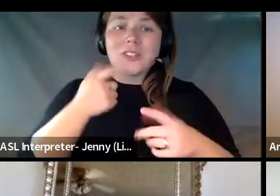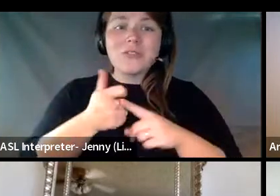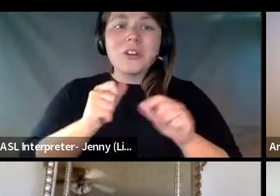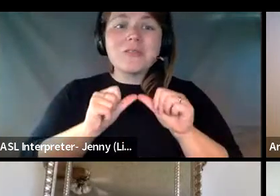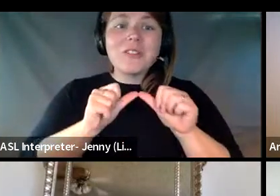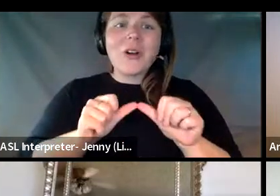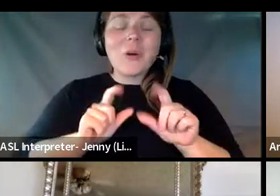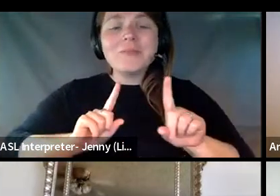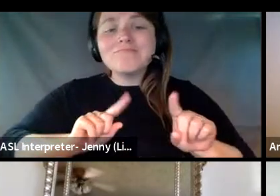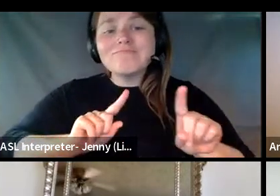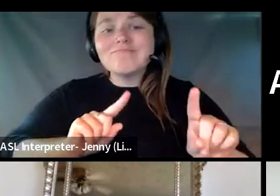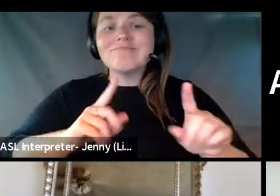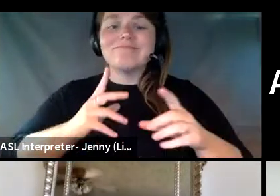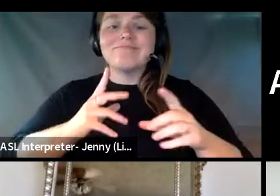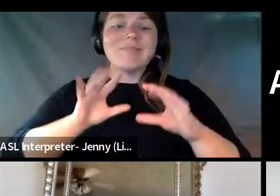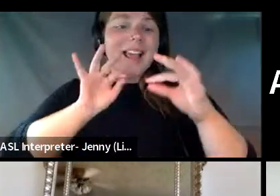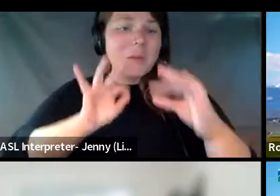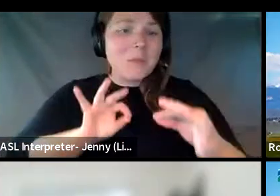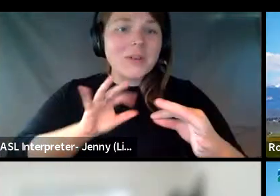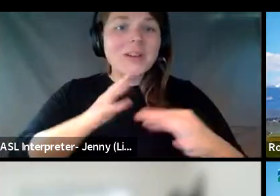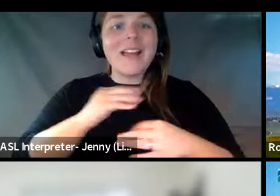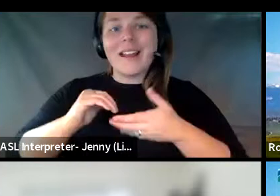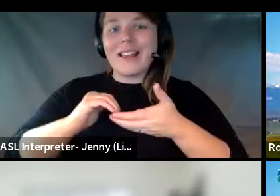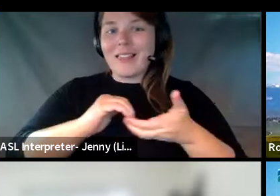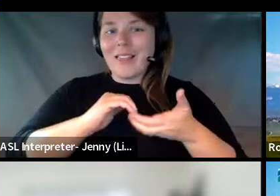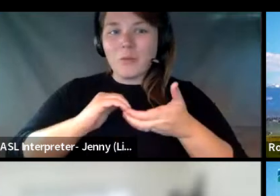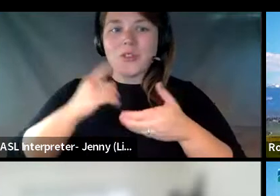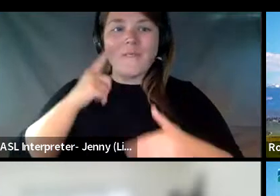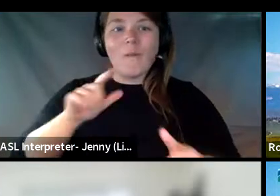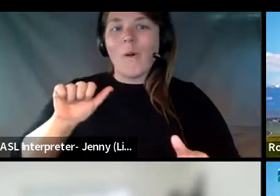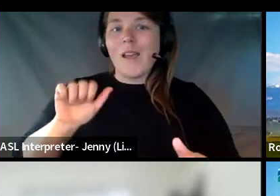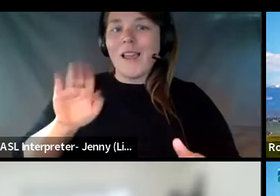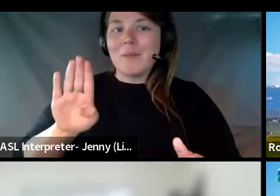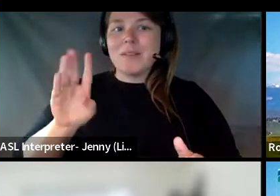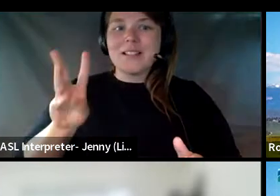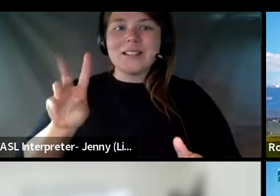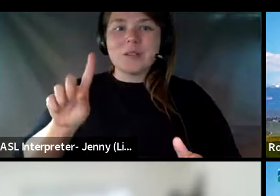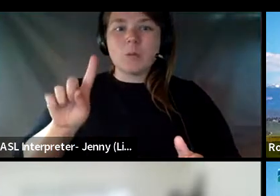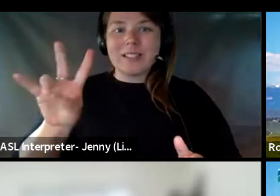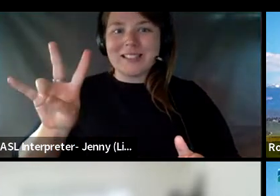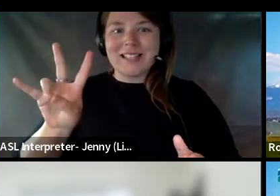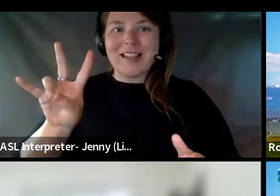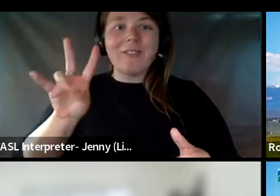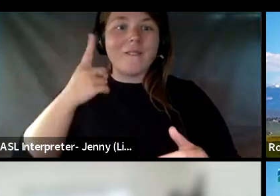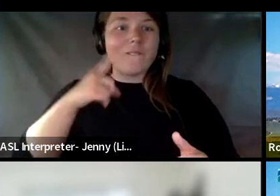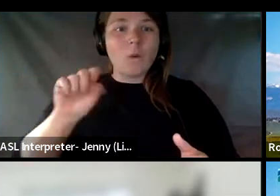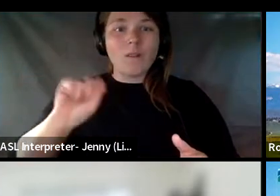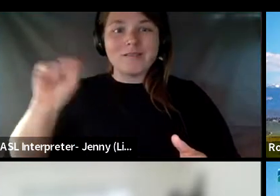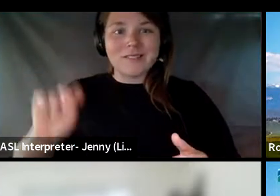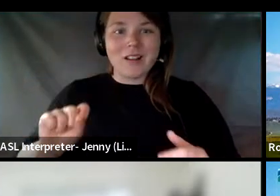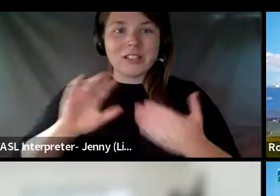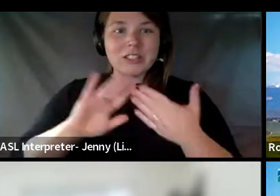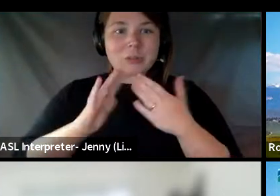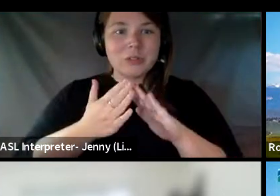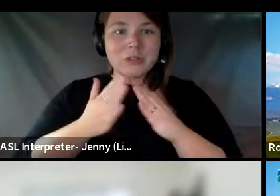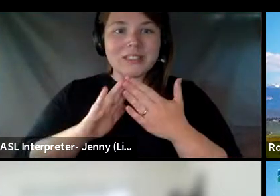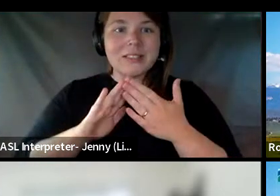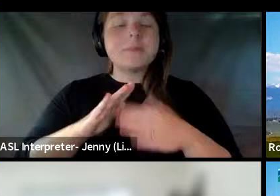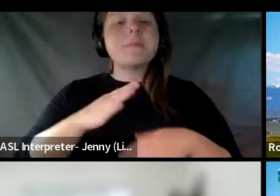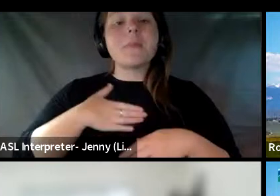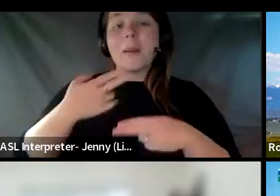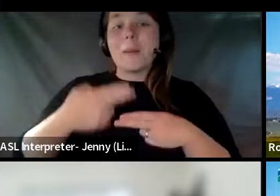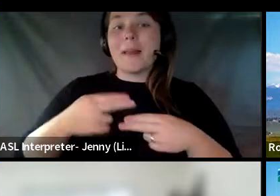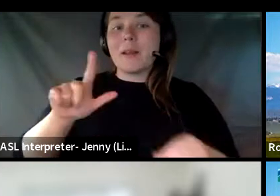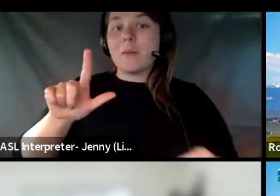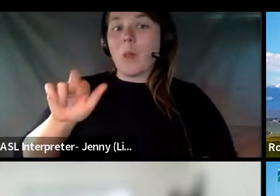input, and collaboration in the implementation of AB617 in the Stockton community. Again, my name is Laura